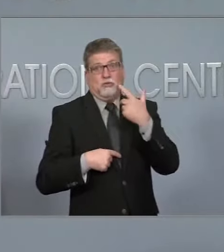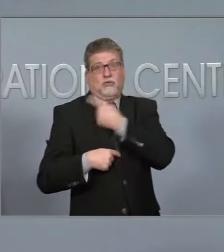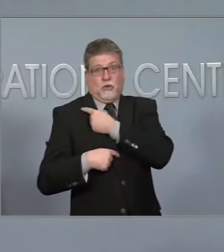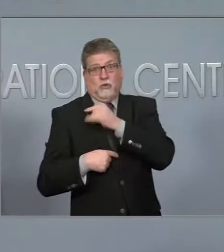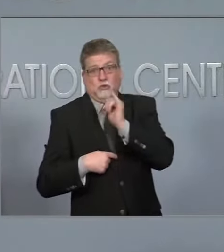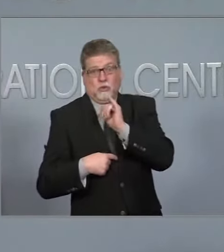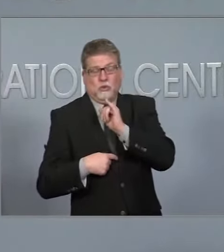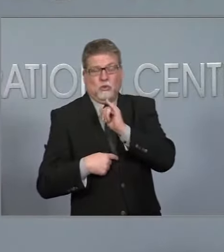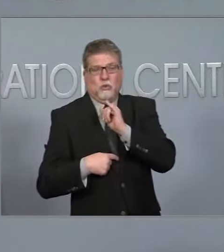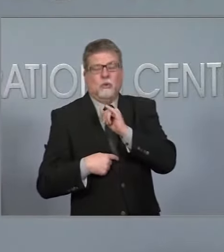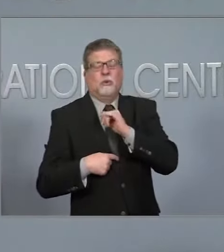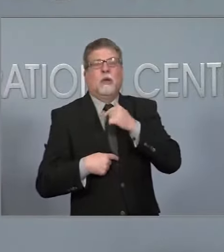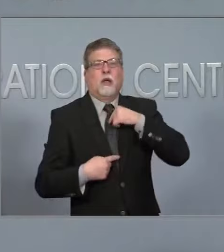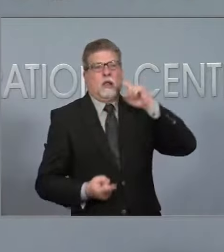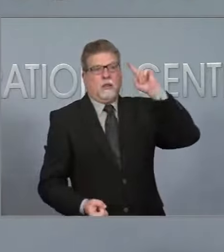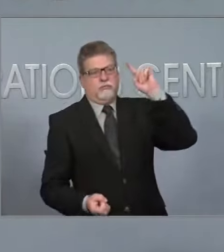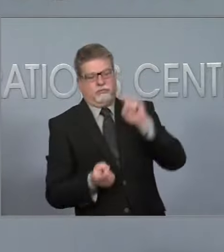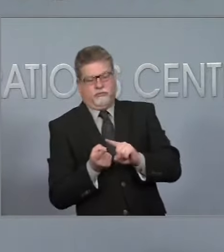let's start there.